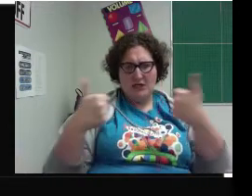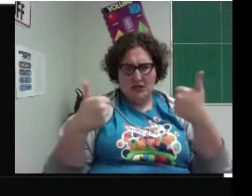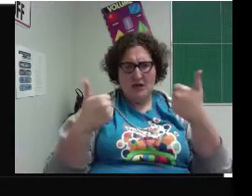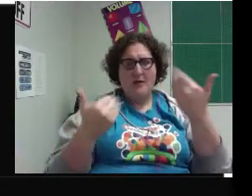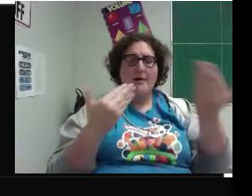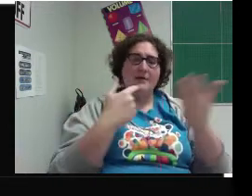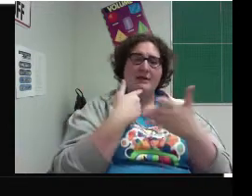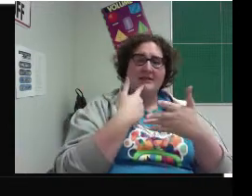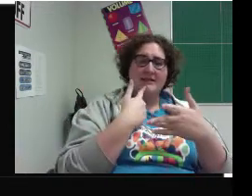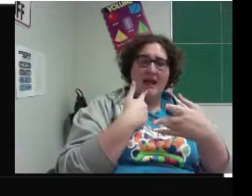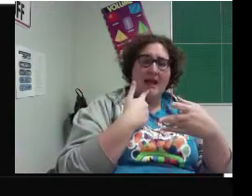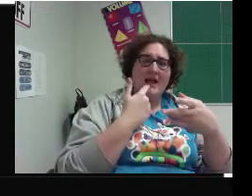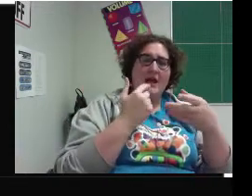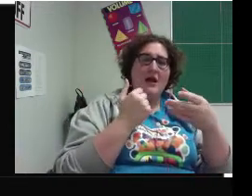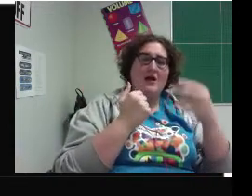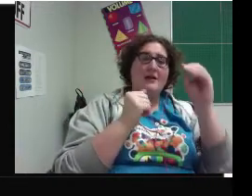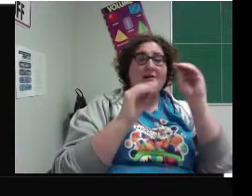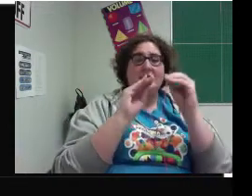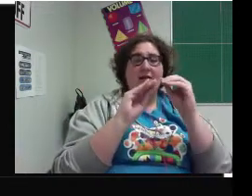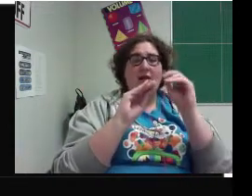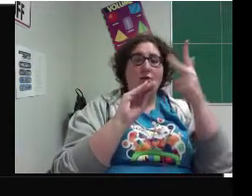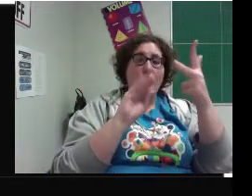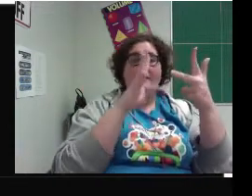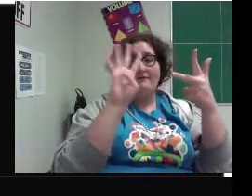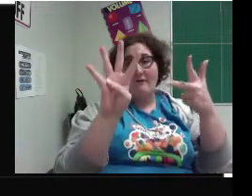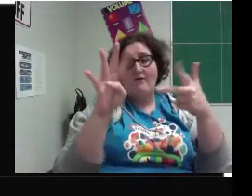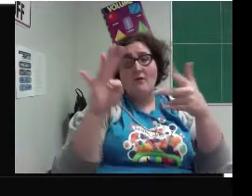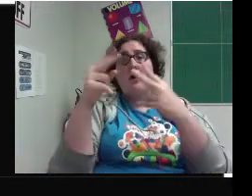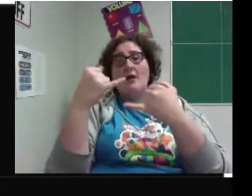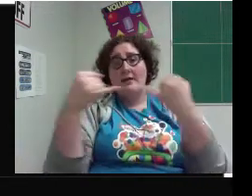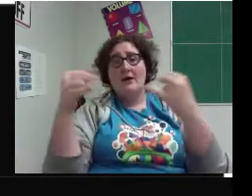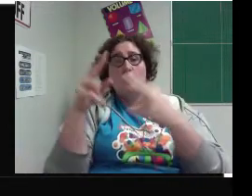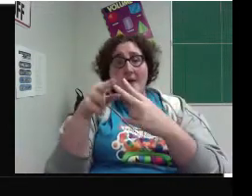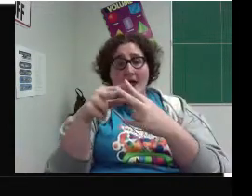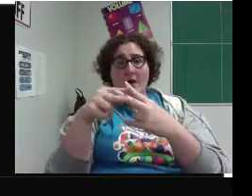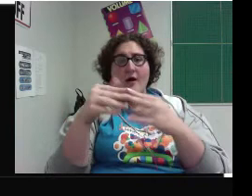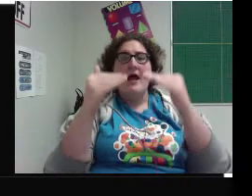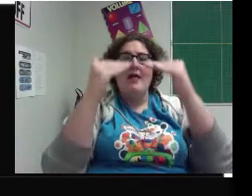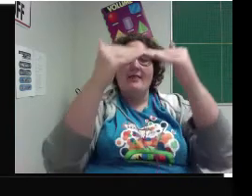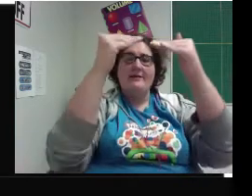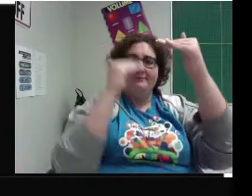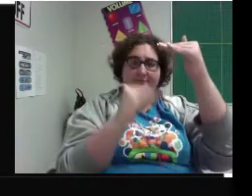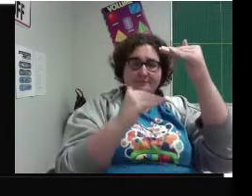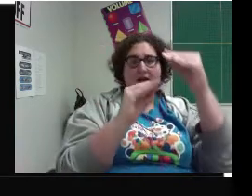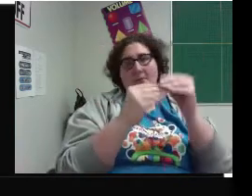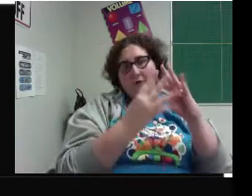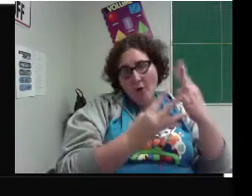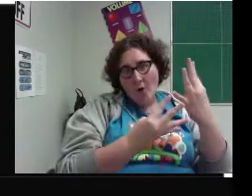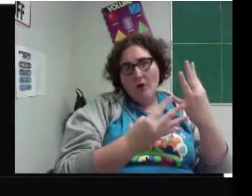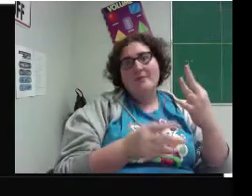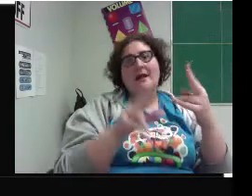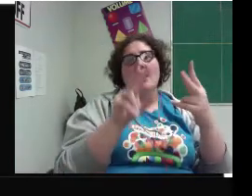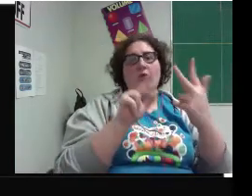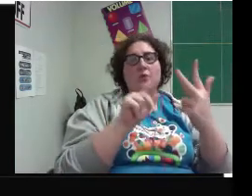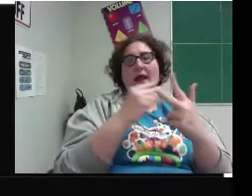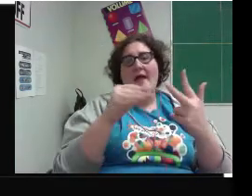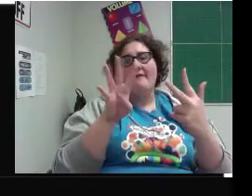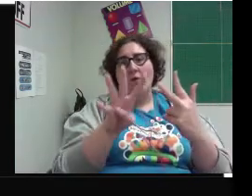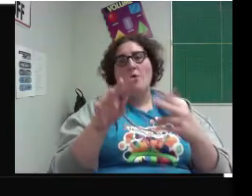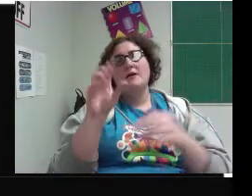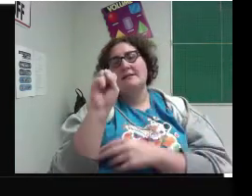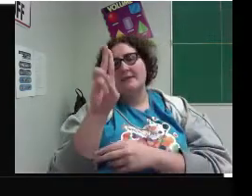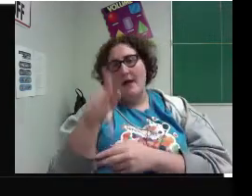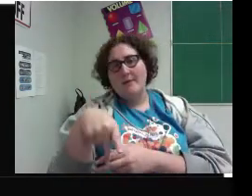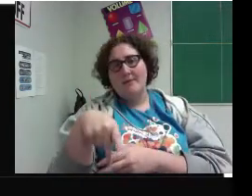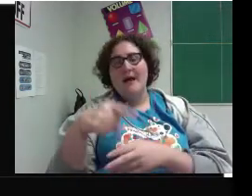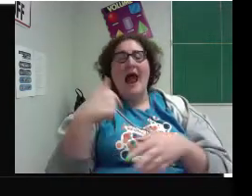might say that statement 3 is 3 and 4 are a linear pair, and then step 4 would be that 3 and 4 are